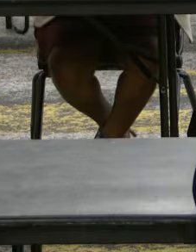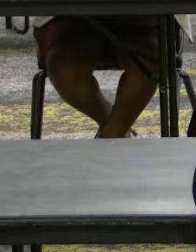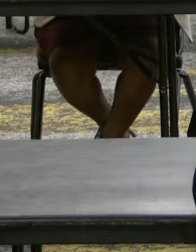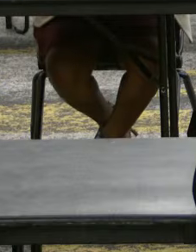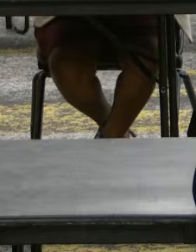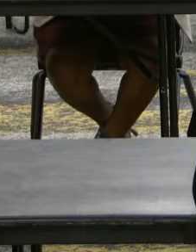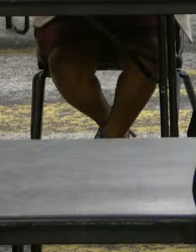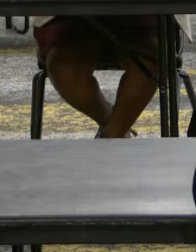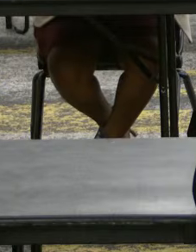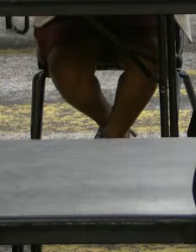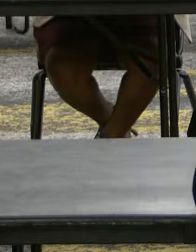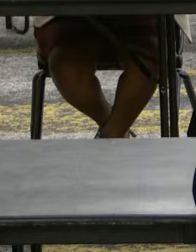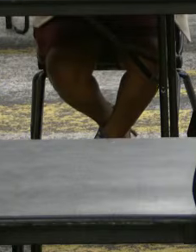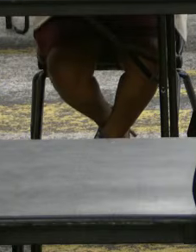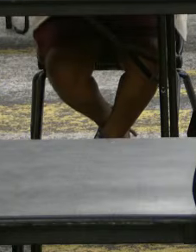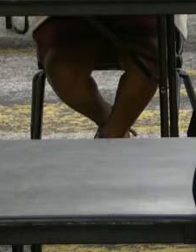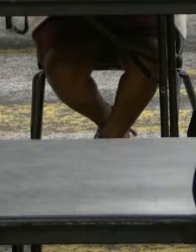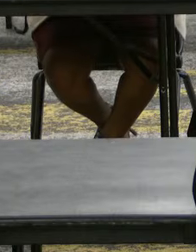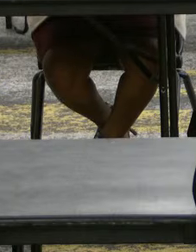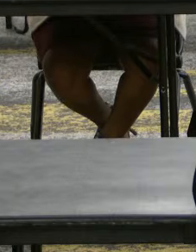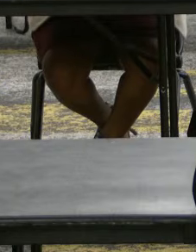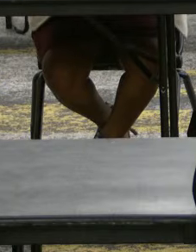documentation or without that